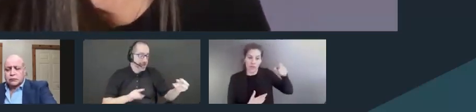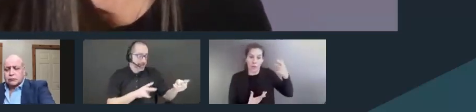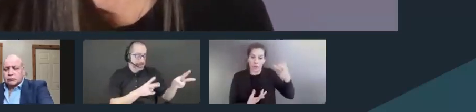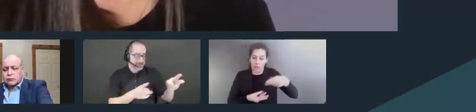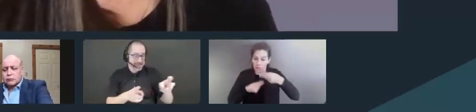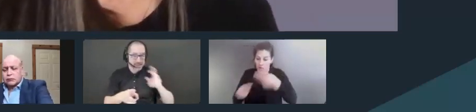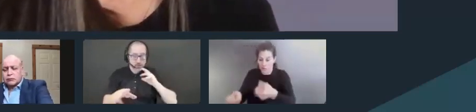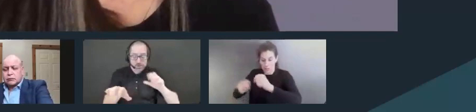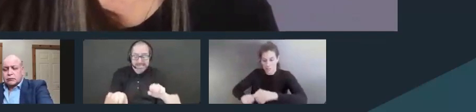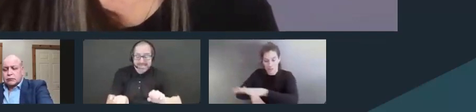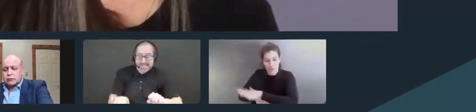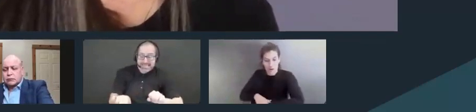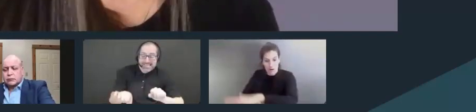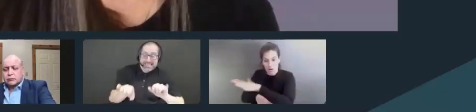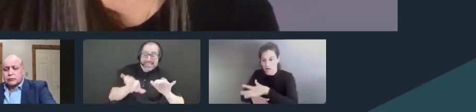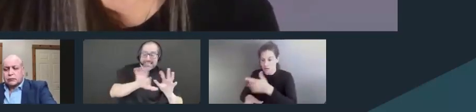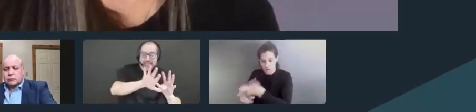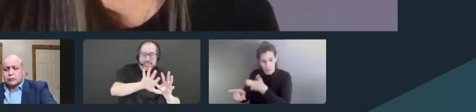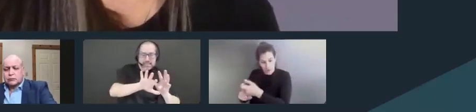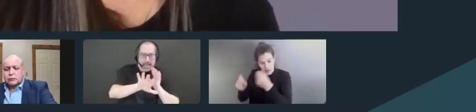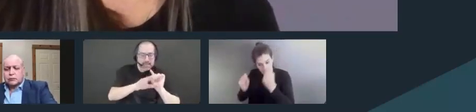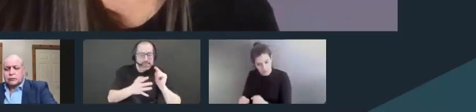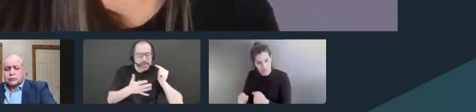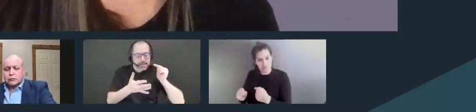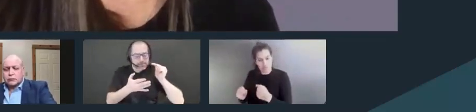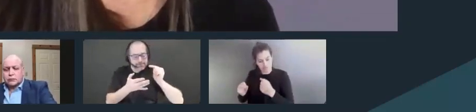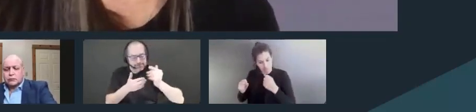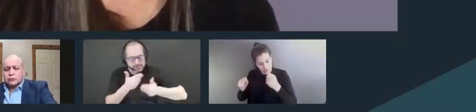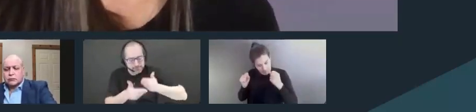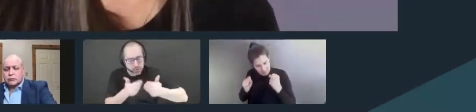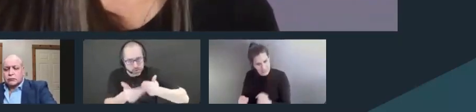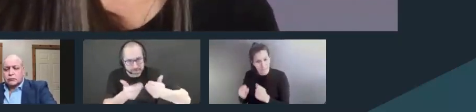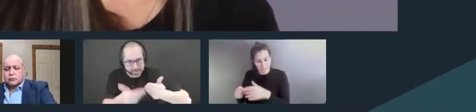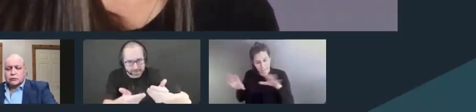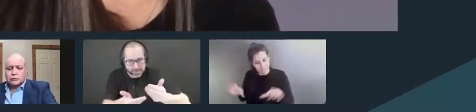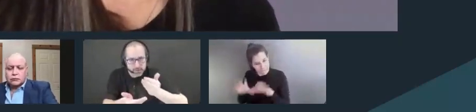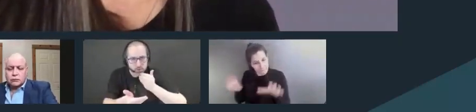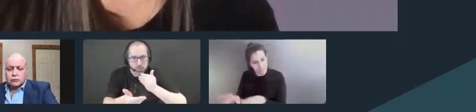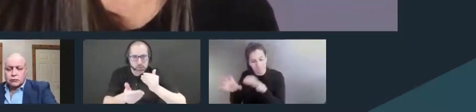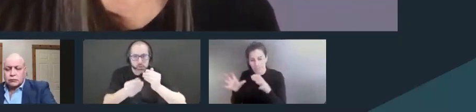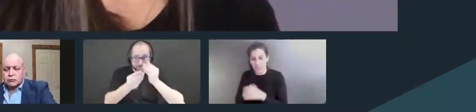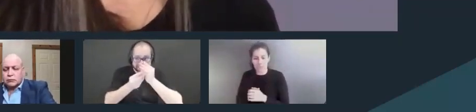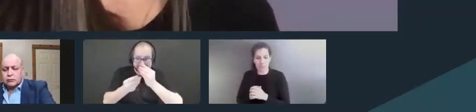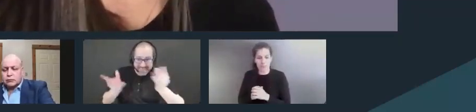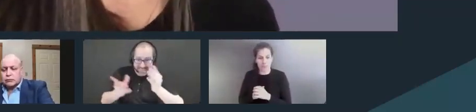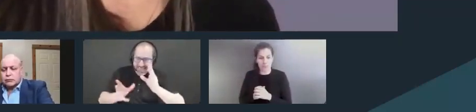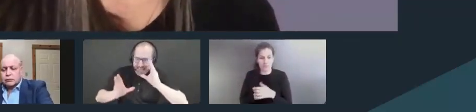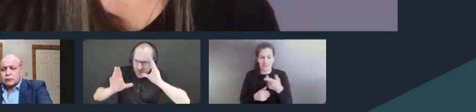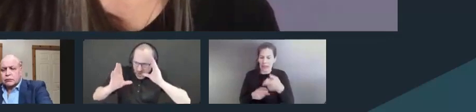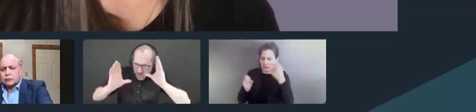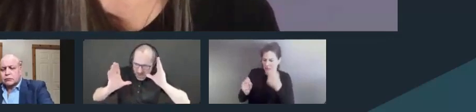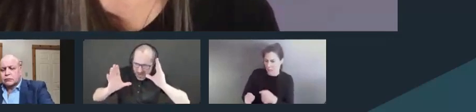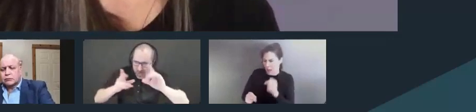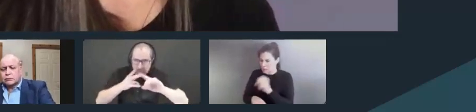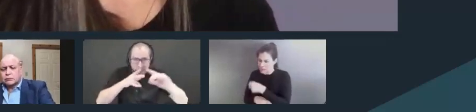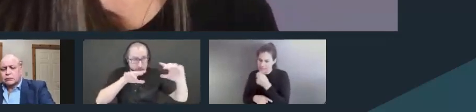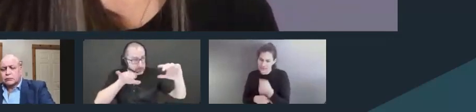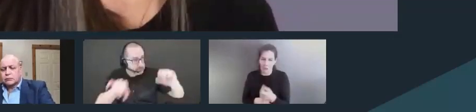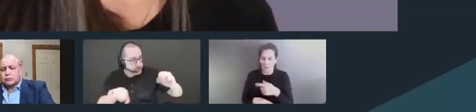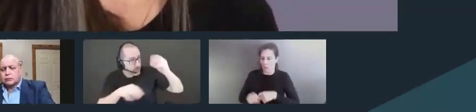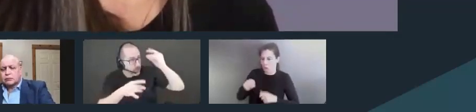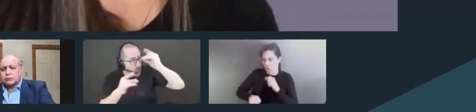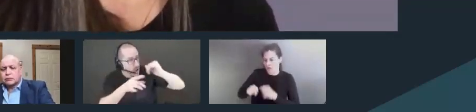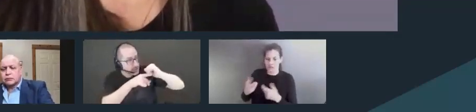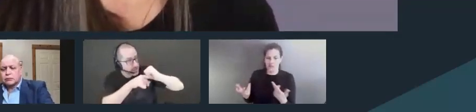process through which we build critical awareness, resist colonial thoughts and practices,